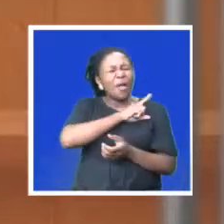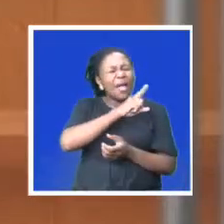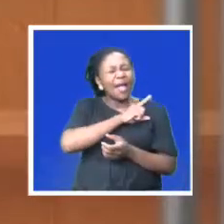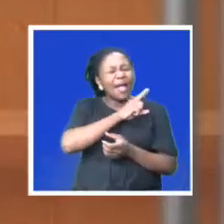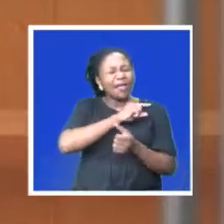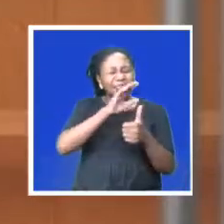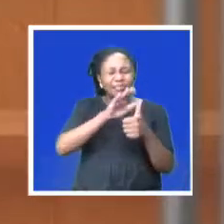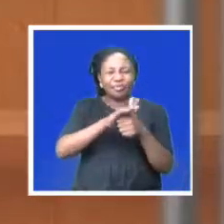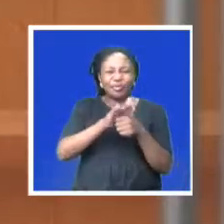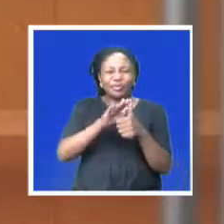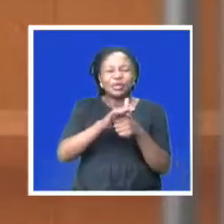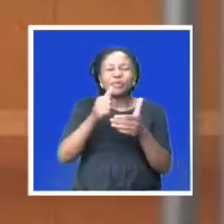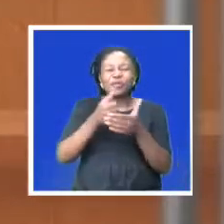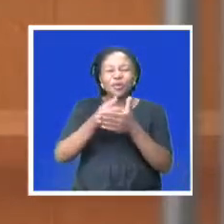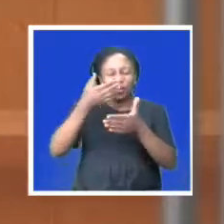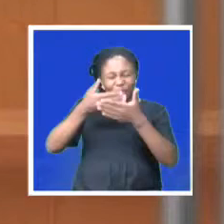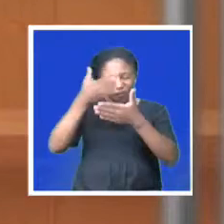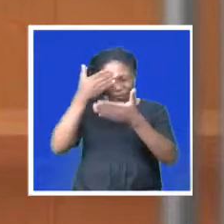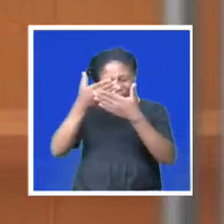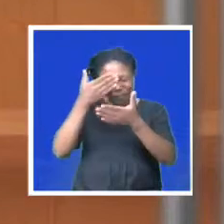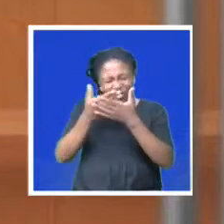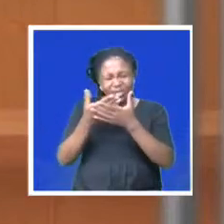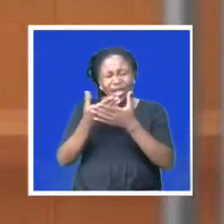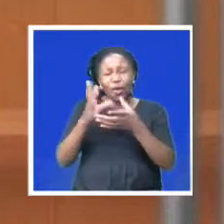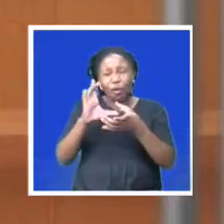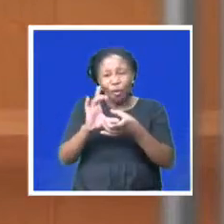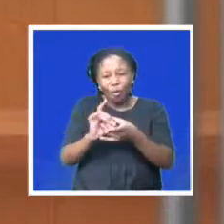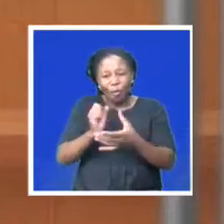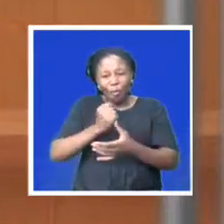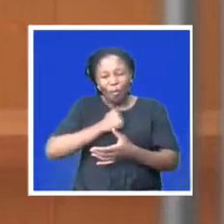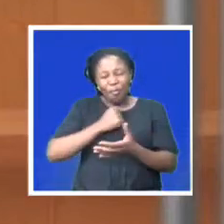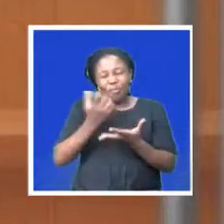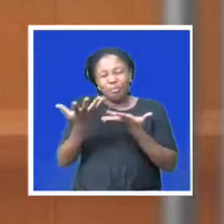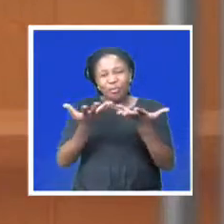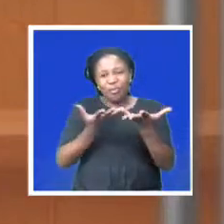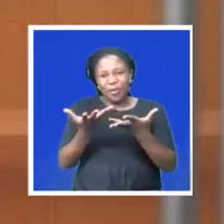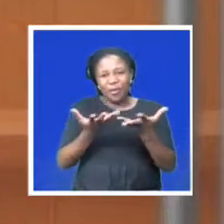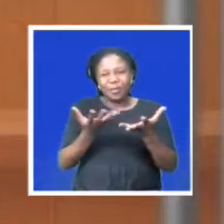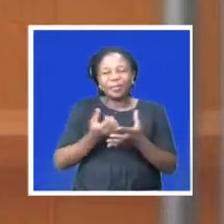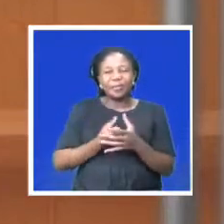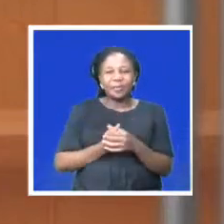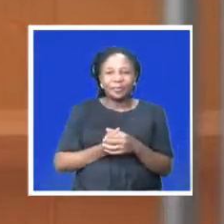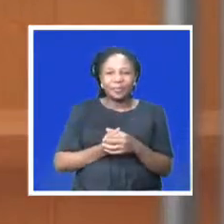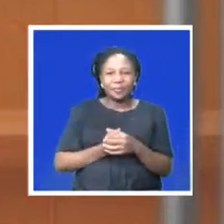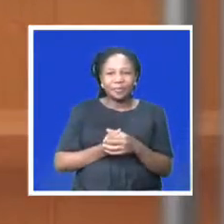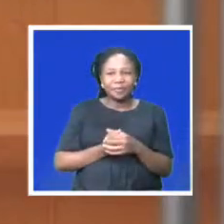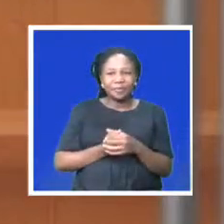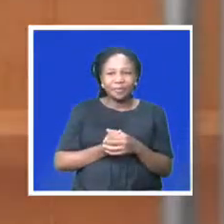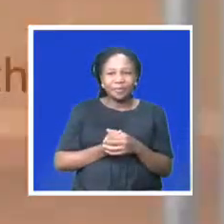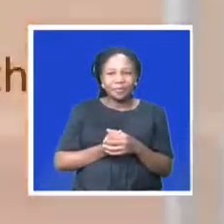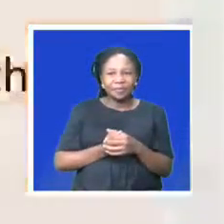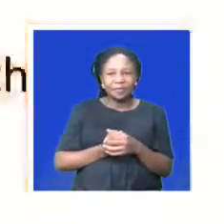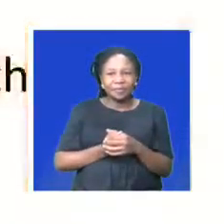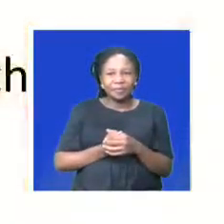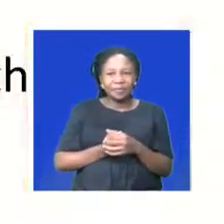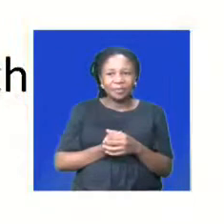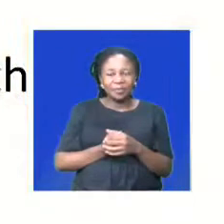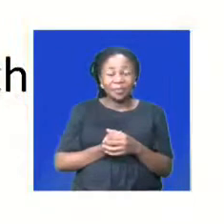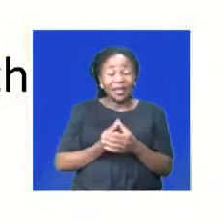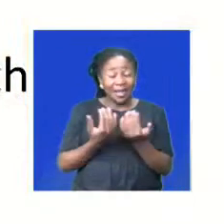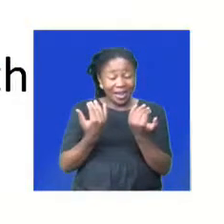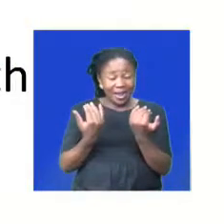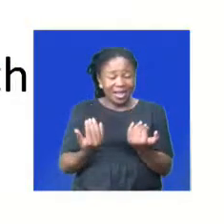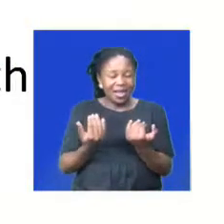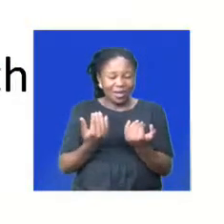home is and my senses? My dear angels, as we live at our